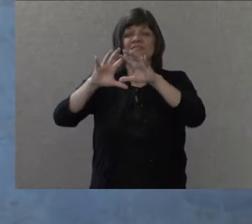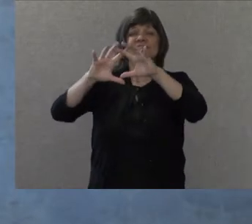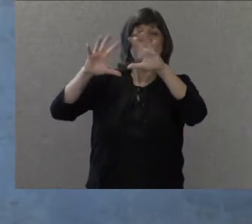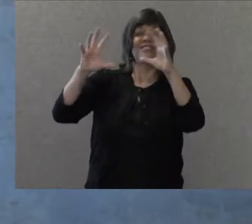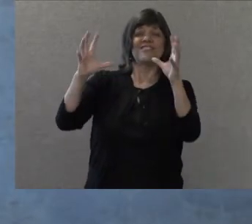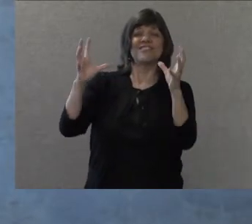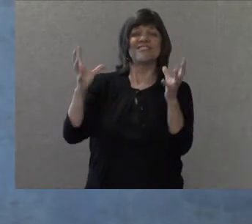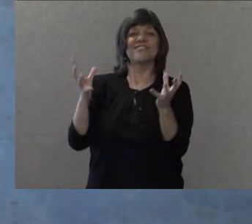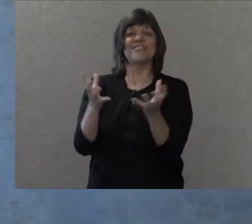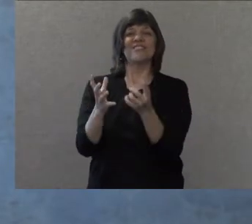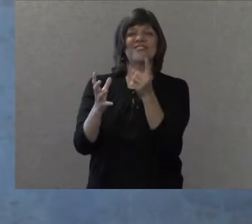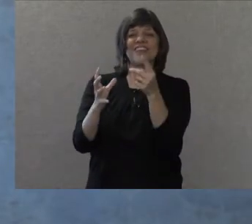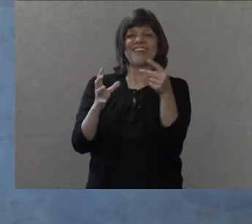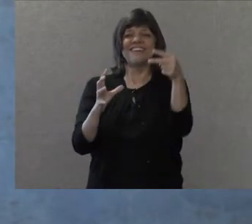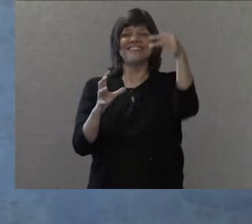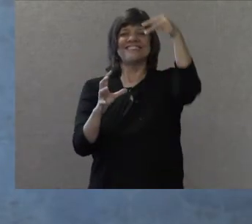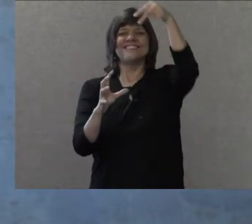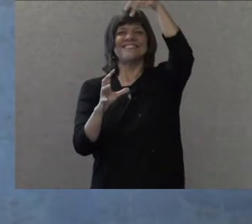I feel wonderful.